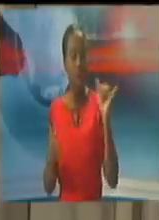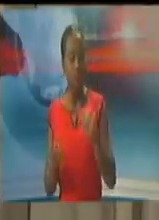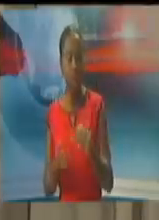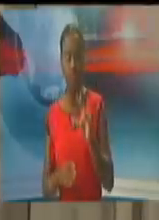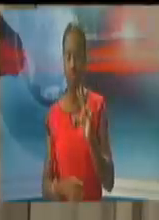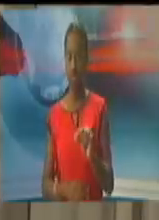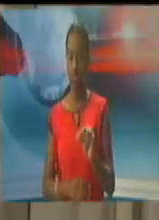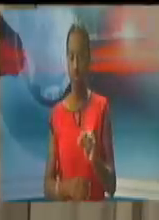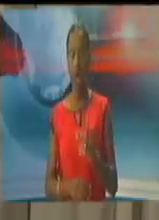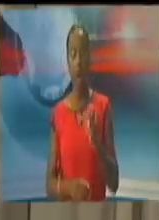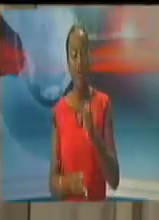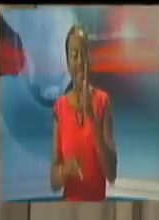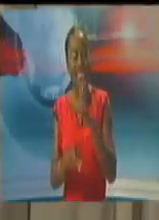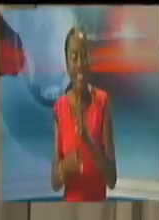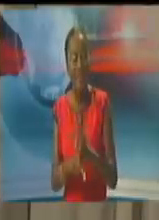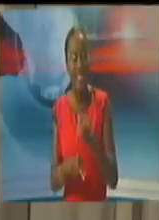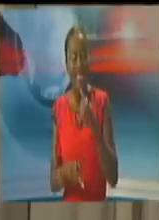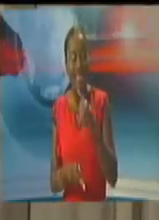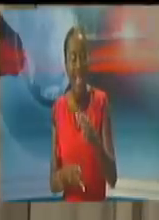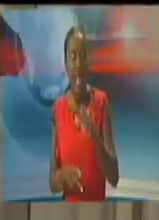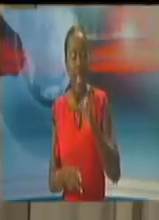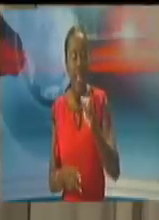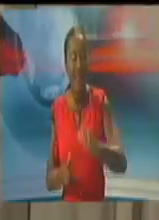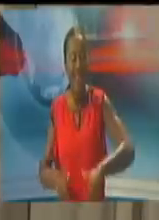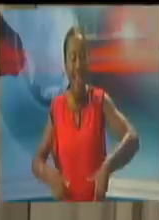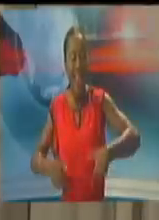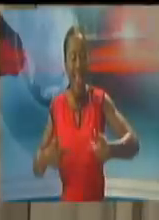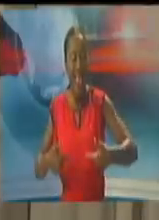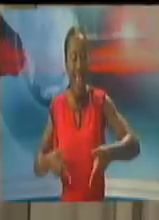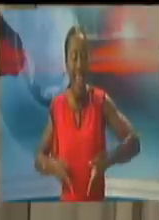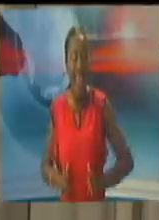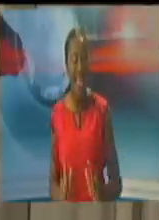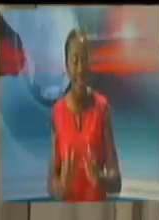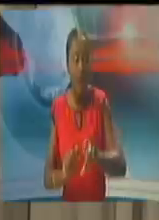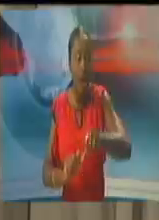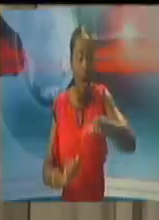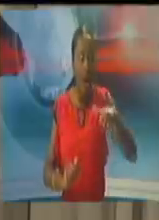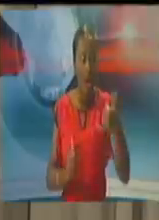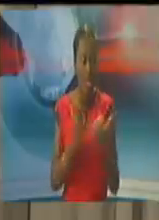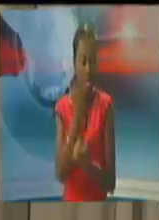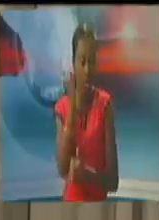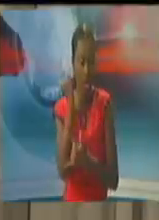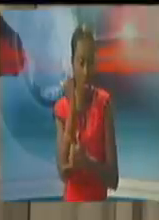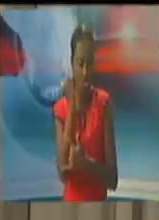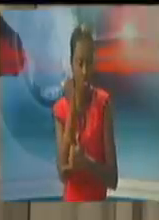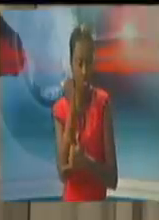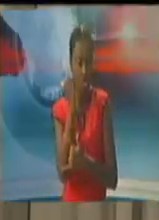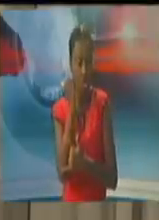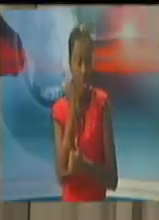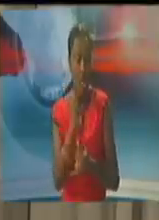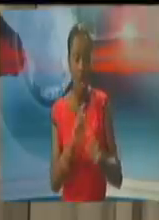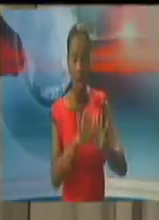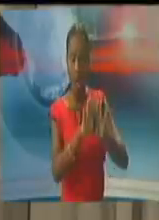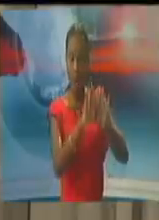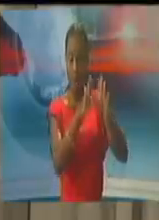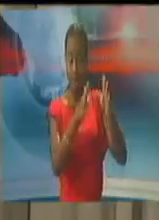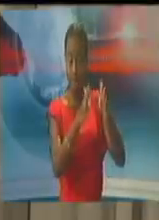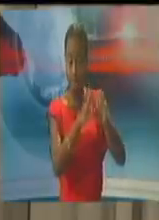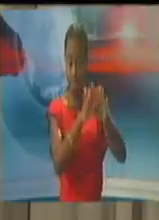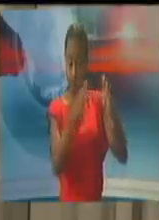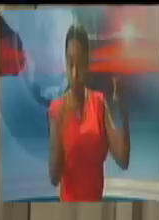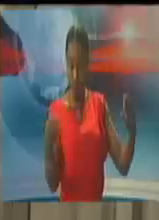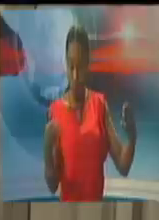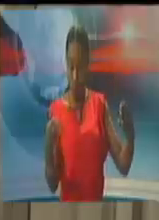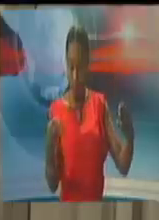I was very careful to say is we will not allow other countries who have not closed their borders to be used as jumping off points and points of